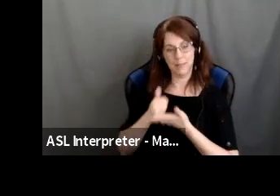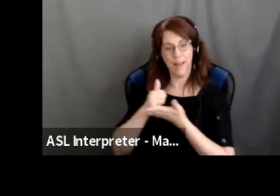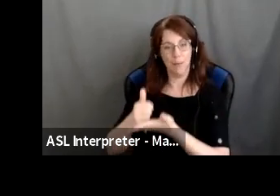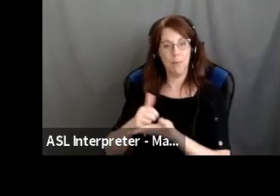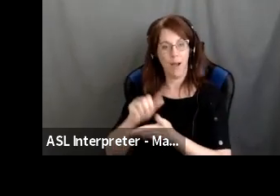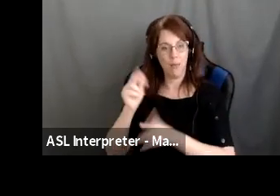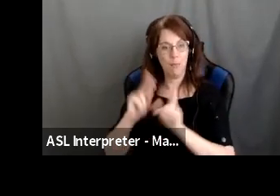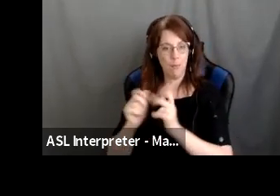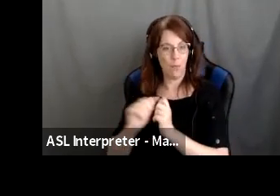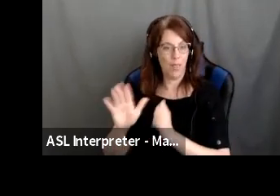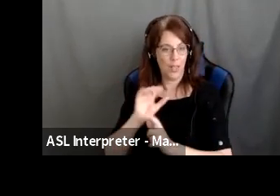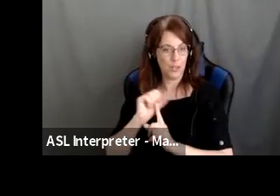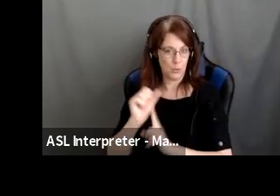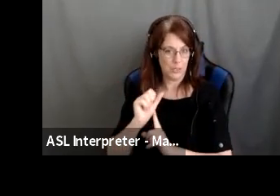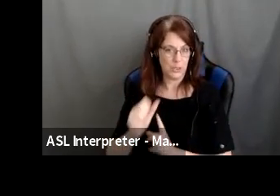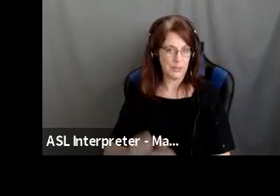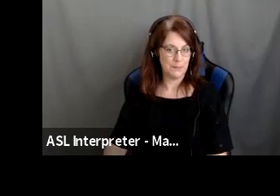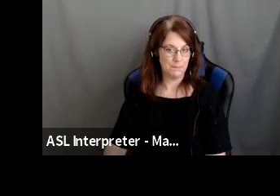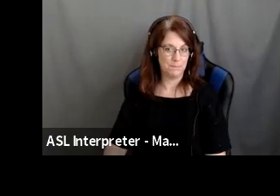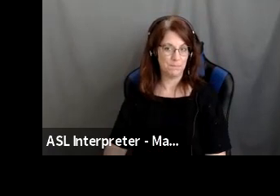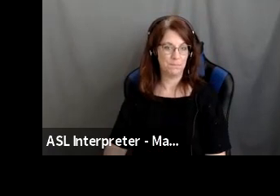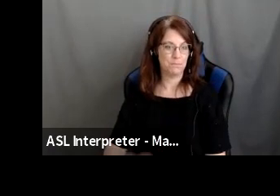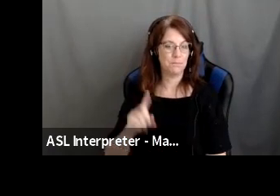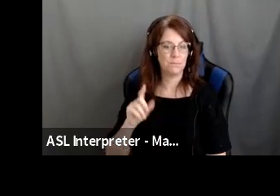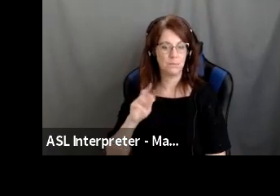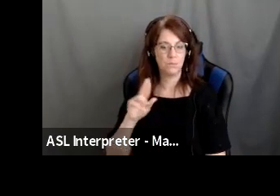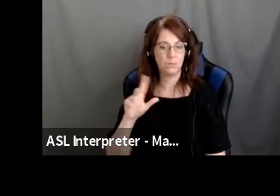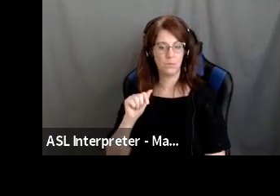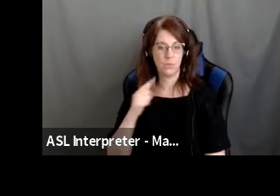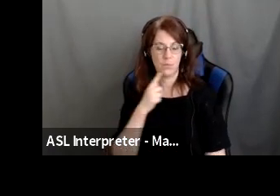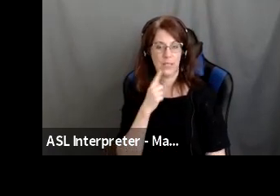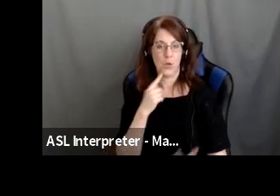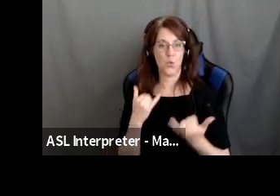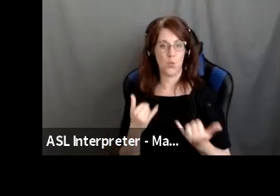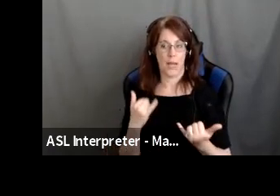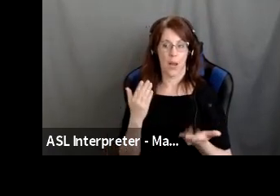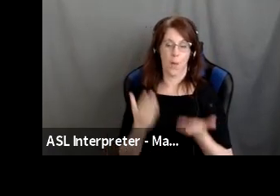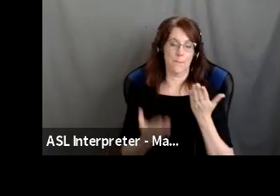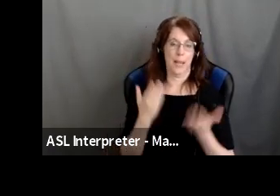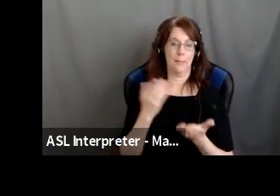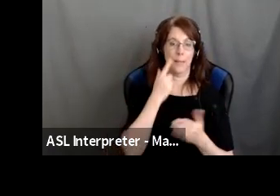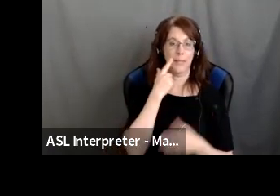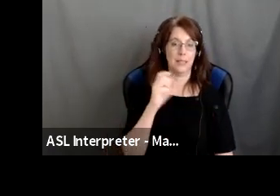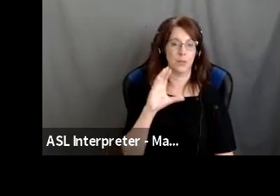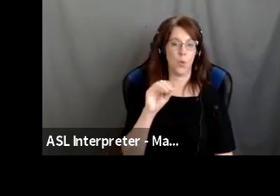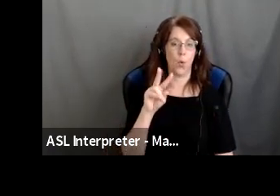their situations. And Darla says, right now it may be because of